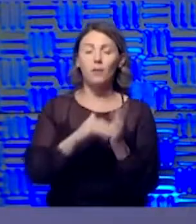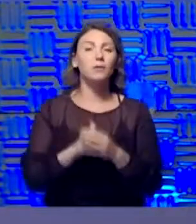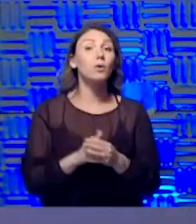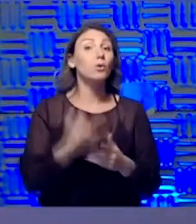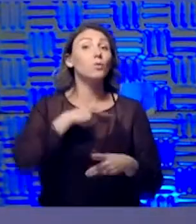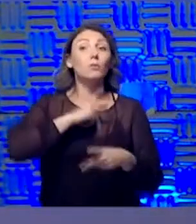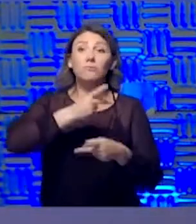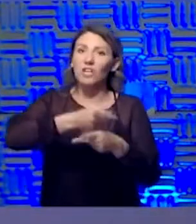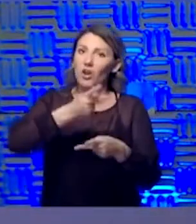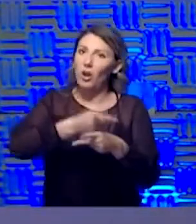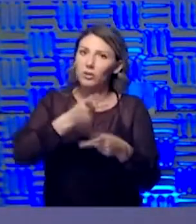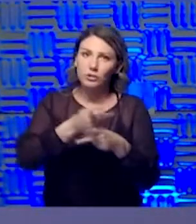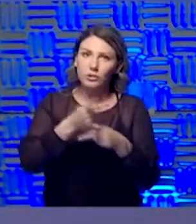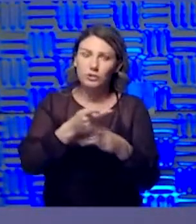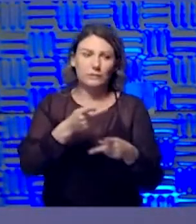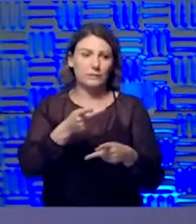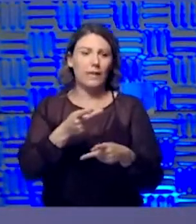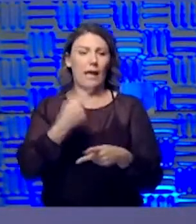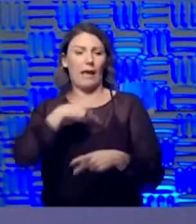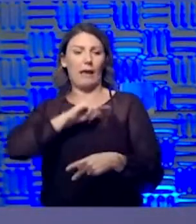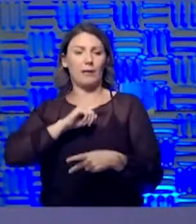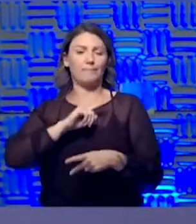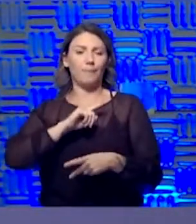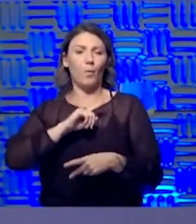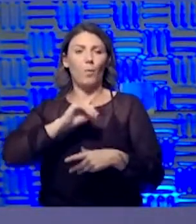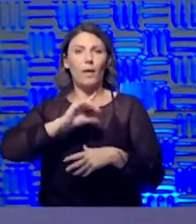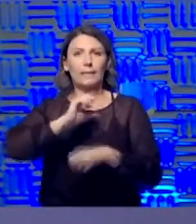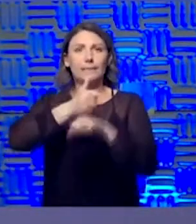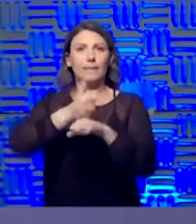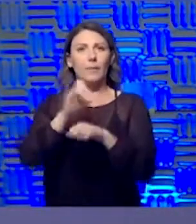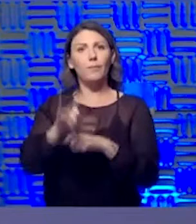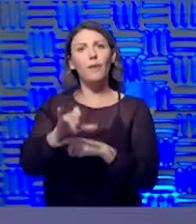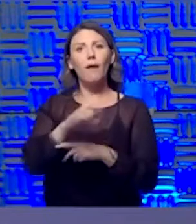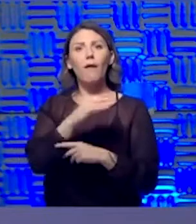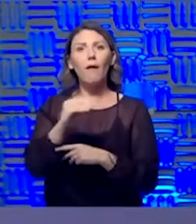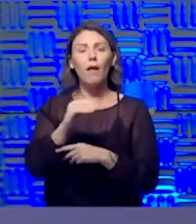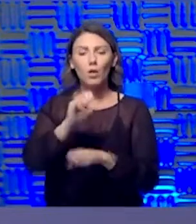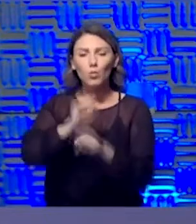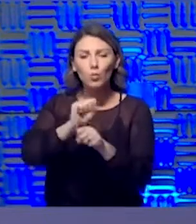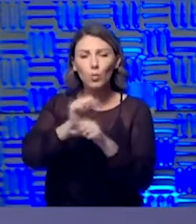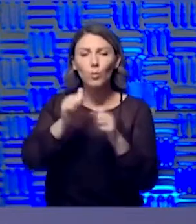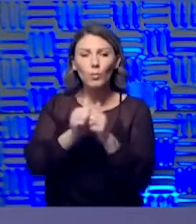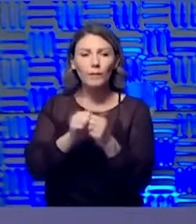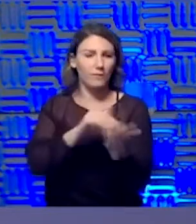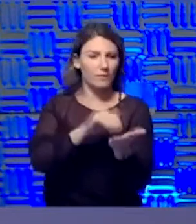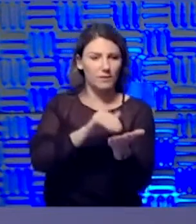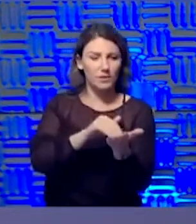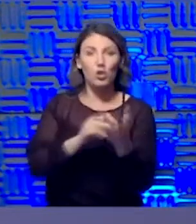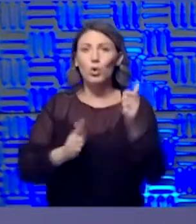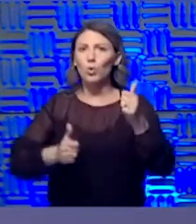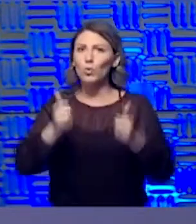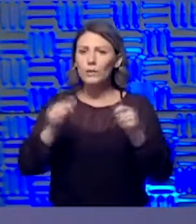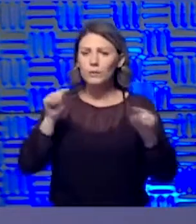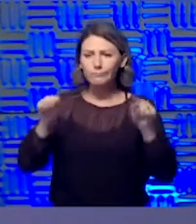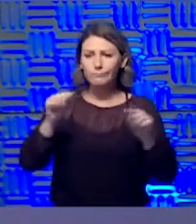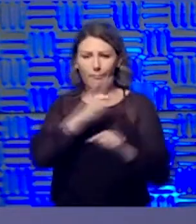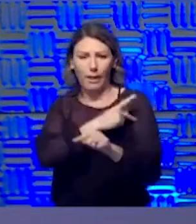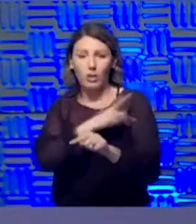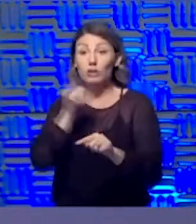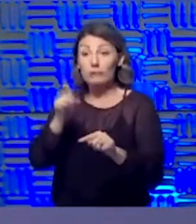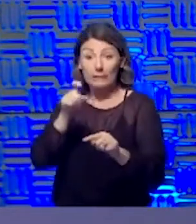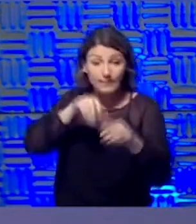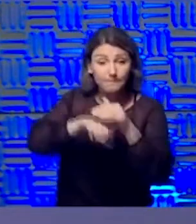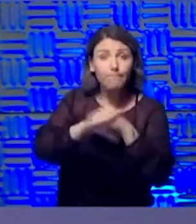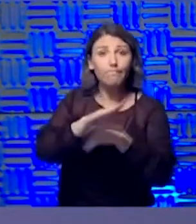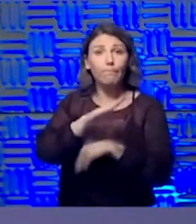and very deliberate in how we do that, and working with the physicians to decide which patients need to come back in. As I mentioned, and